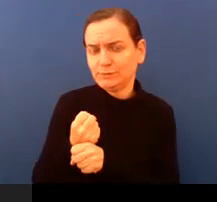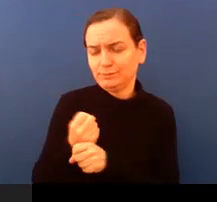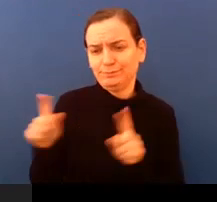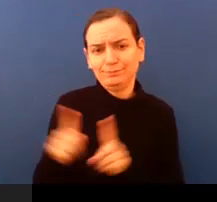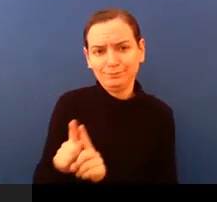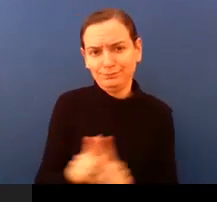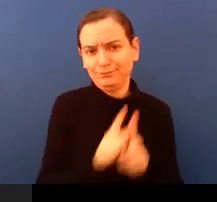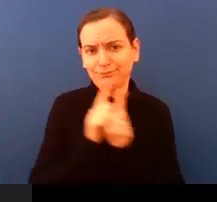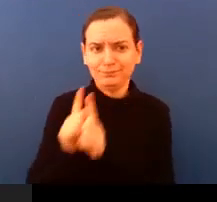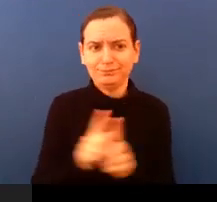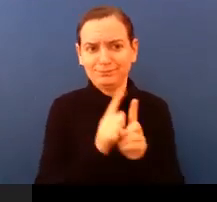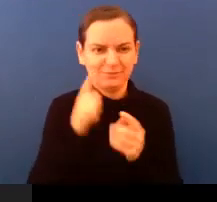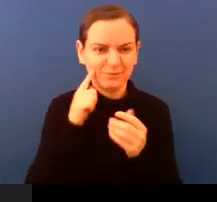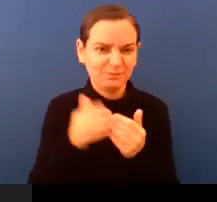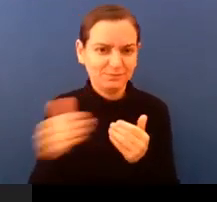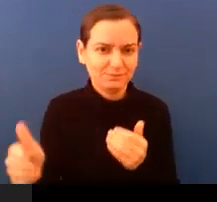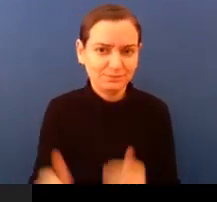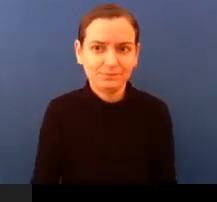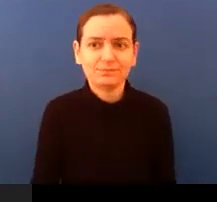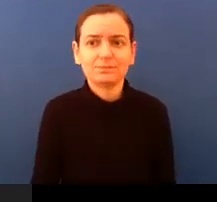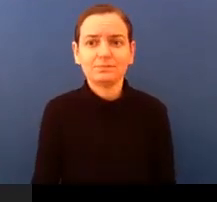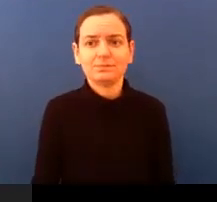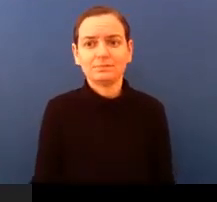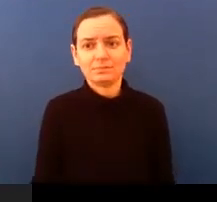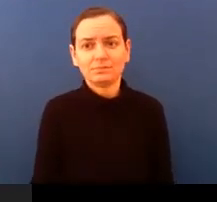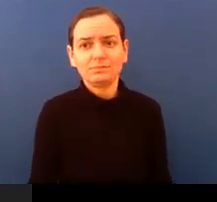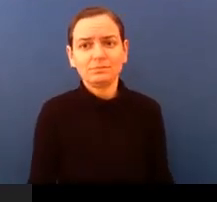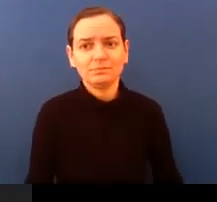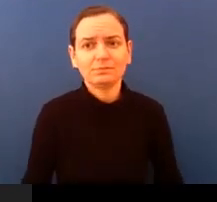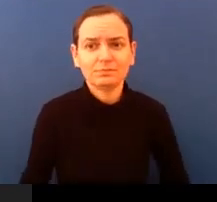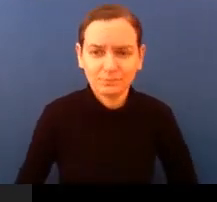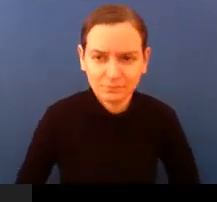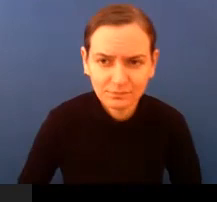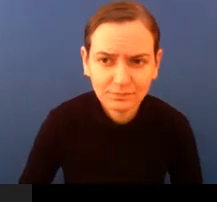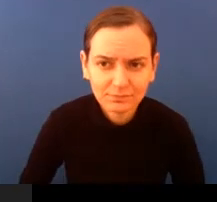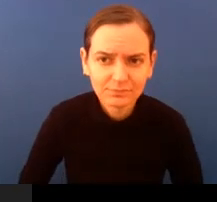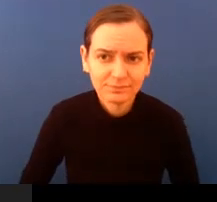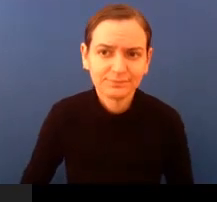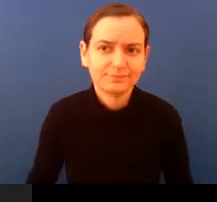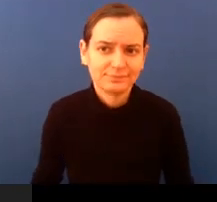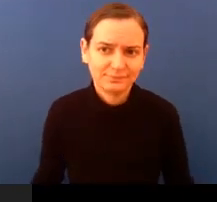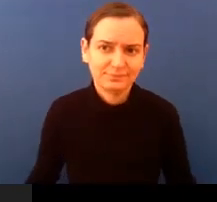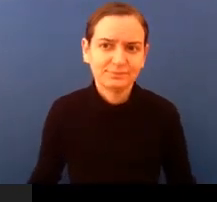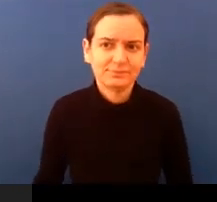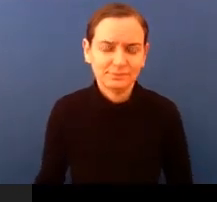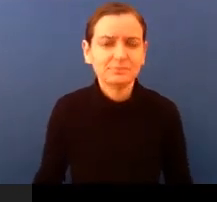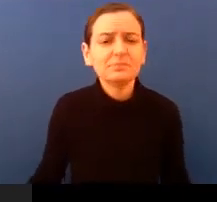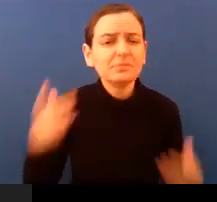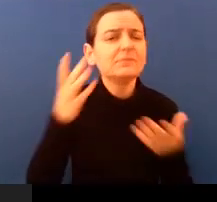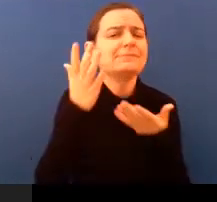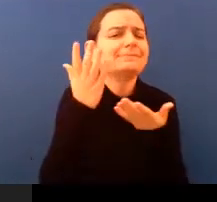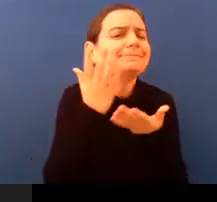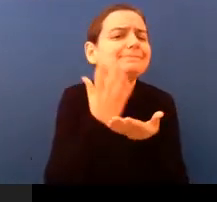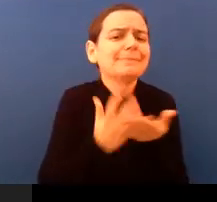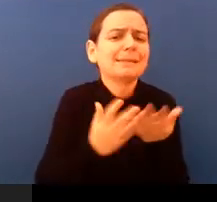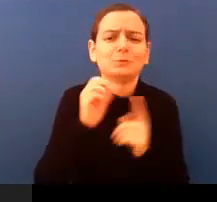that's pretty rare. So be aware of that. It's always a loss for people when they have to retire their guide dog or the